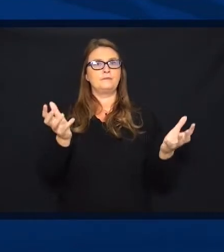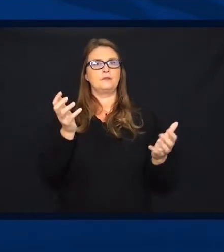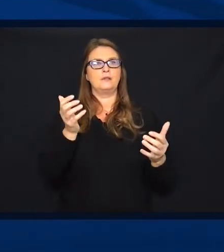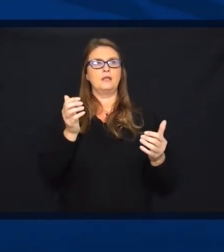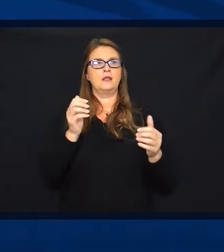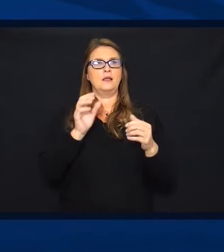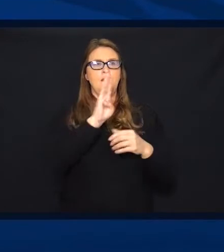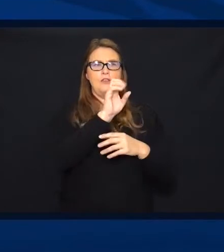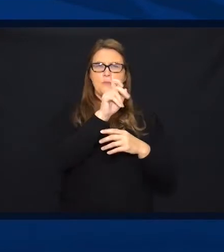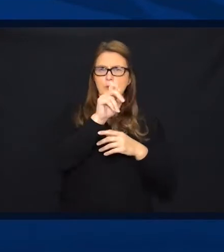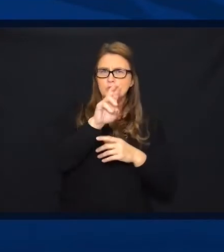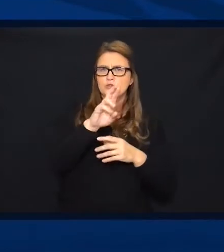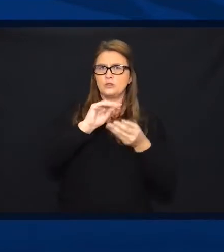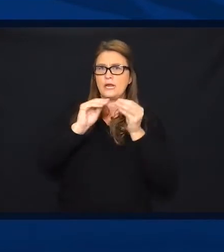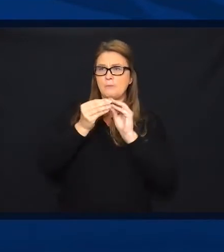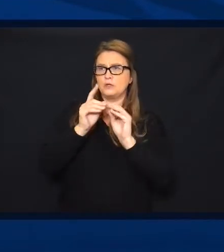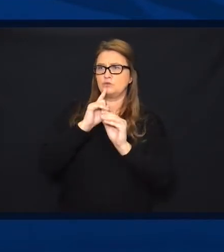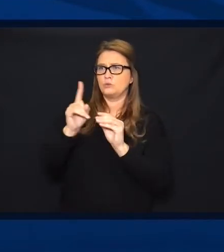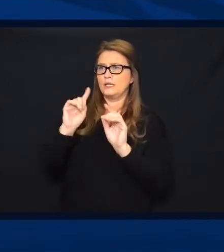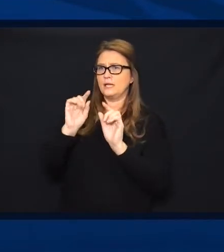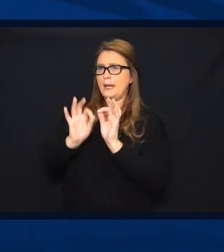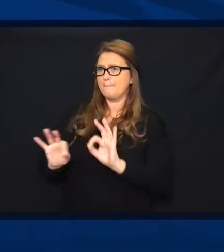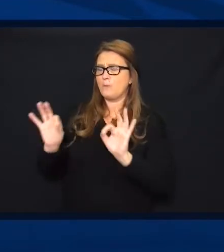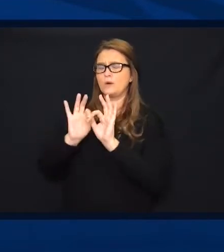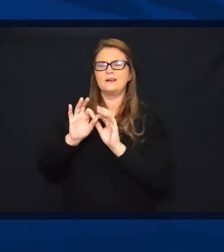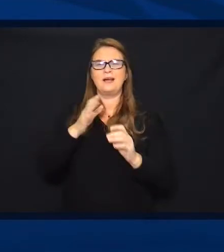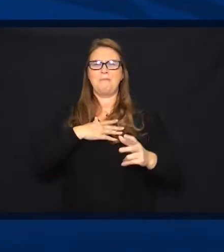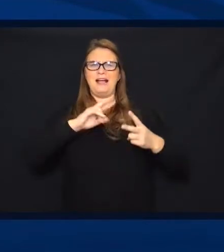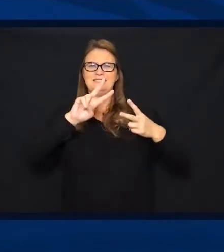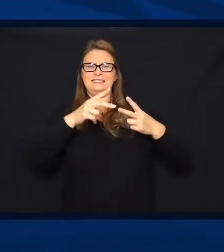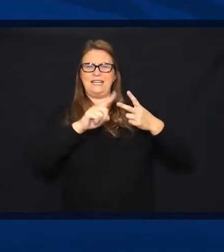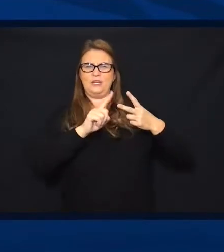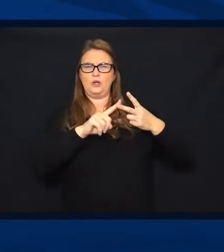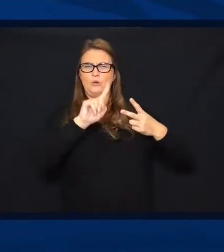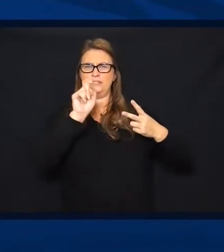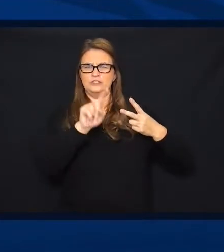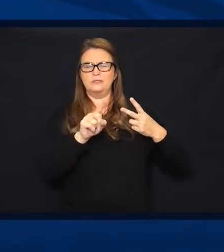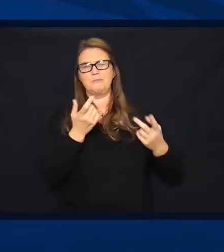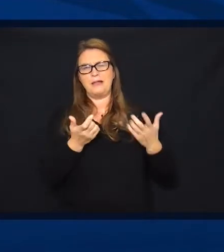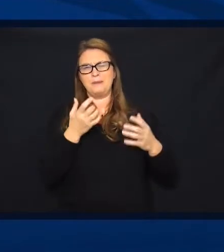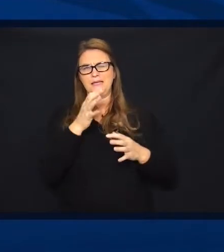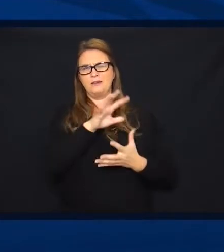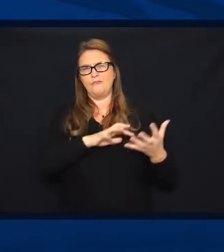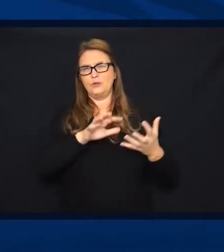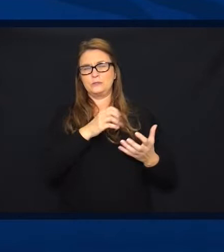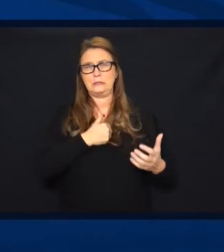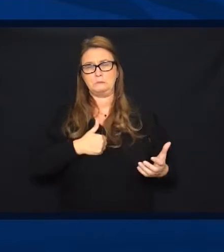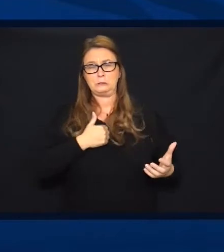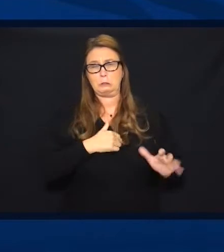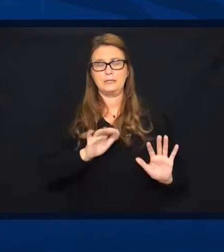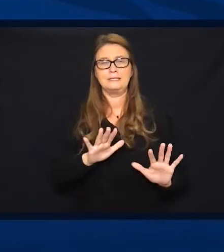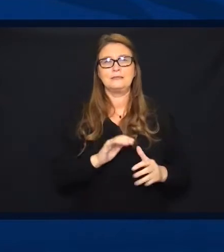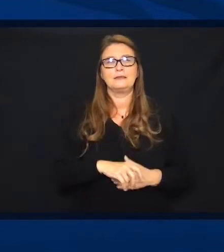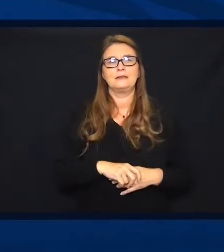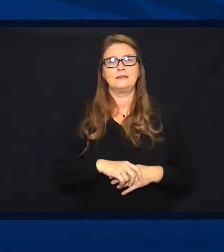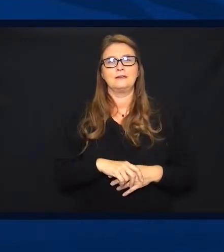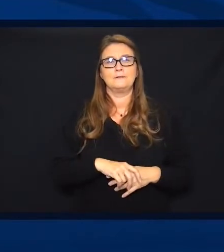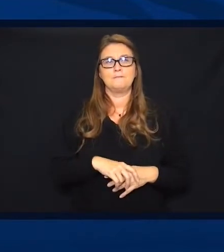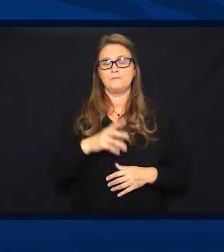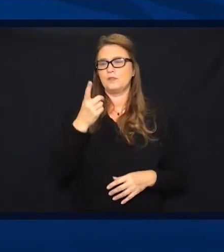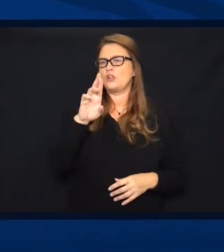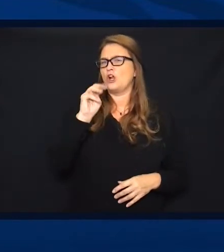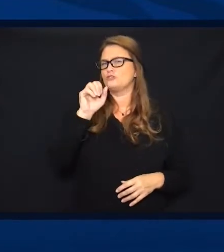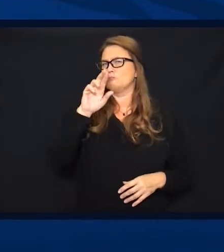booster numbers are more important. And secondly, this is probably a confusing question, so I apologize in advance. But can Dr.